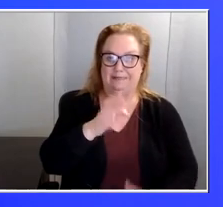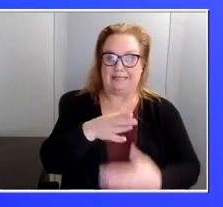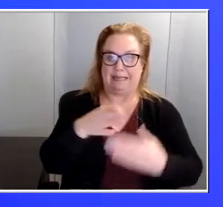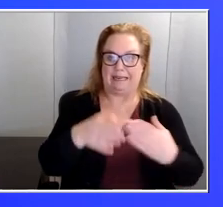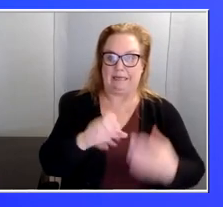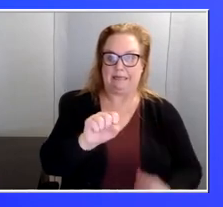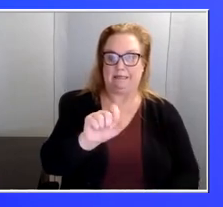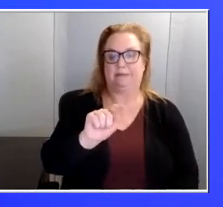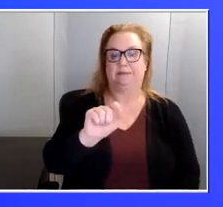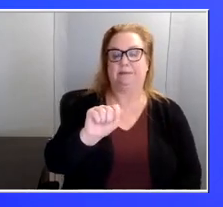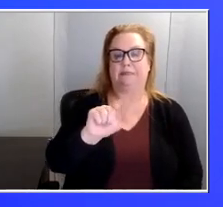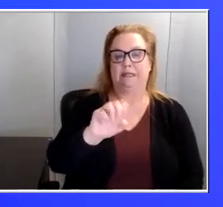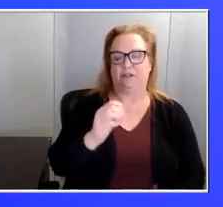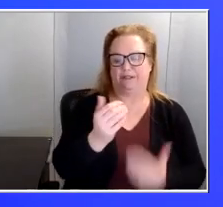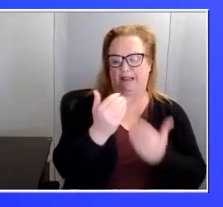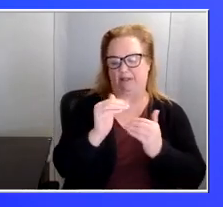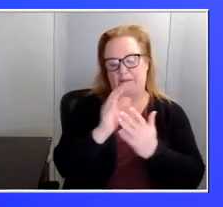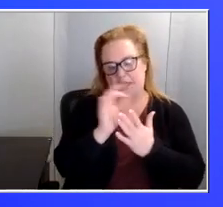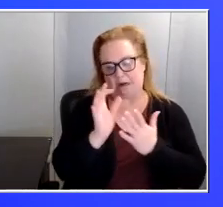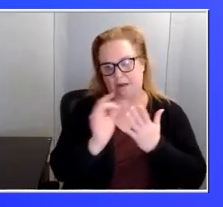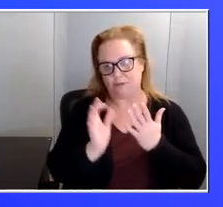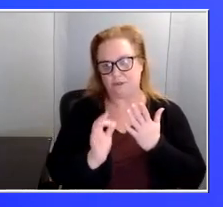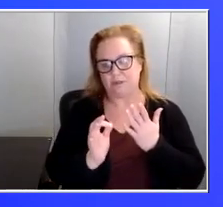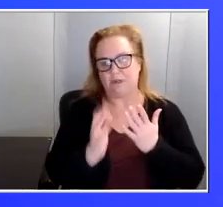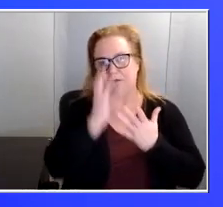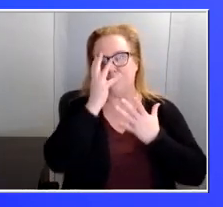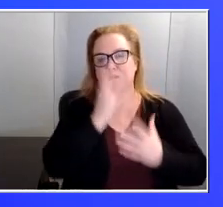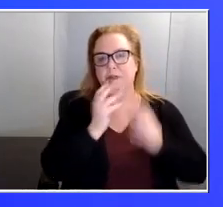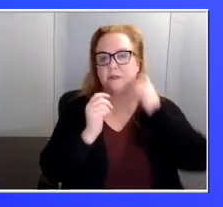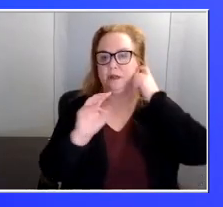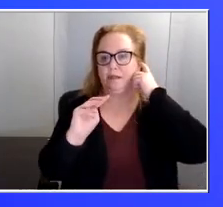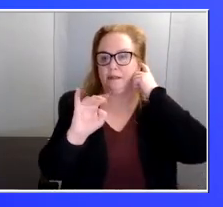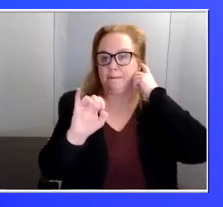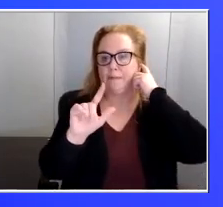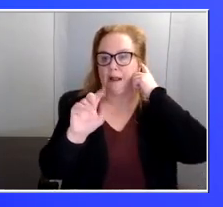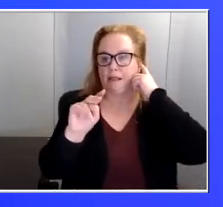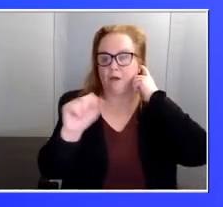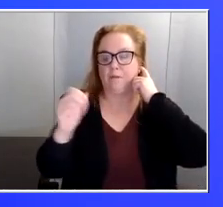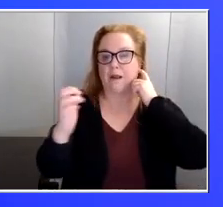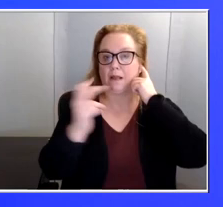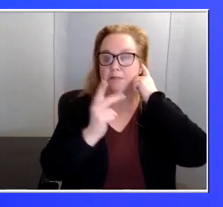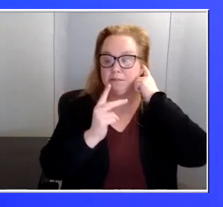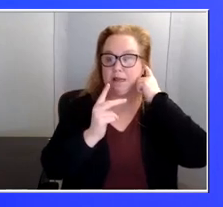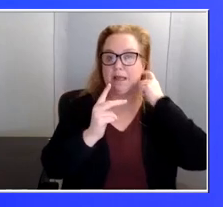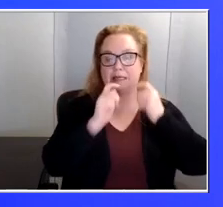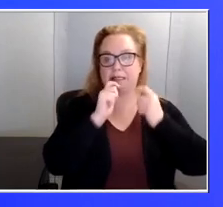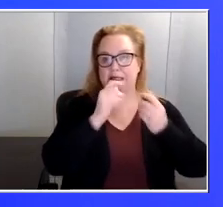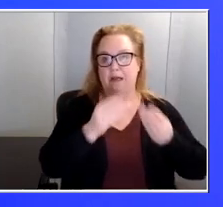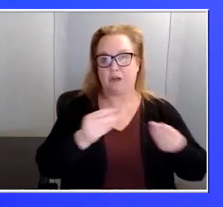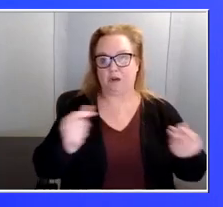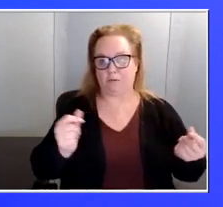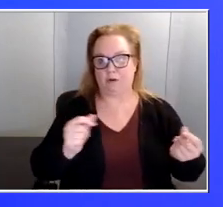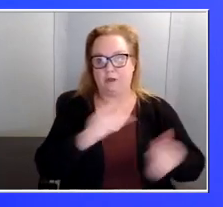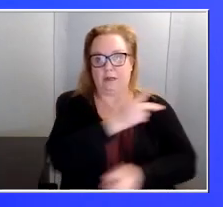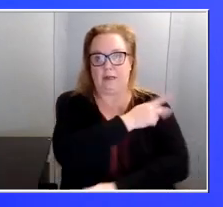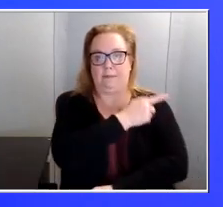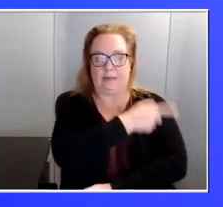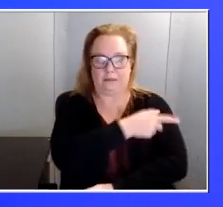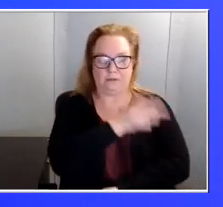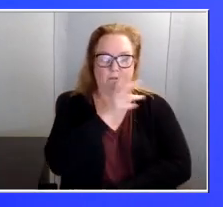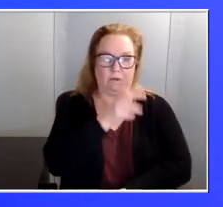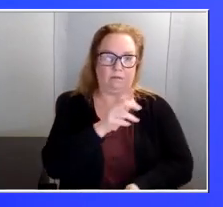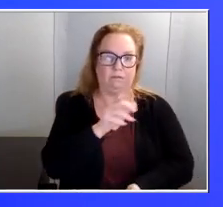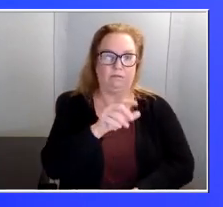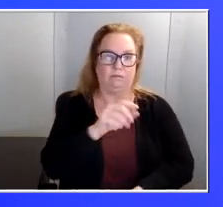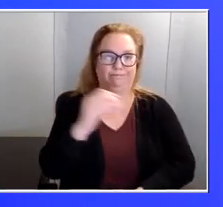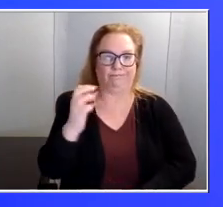they usually have limited options of therapy. And unfortunately, every time the myeloma is relapsed, because it's not curable, these patients more likely are going to relapse. We